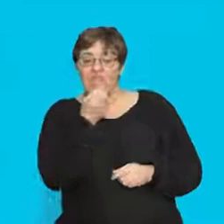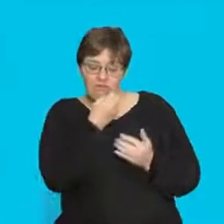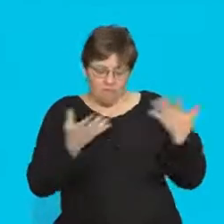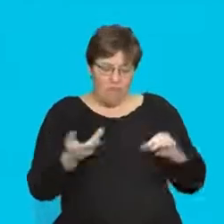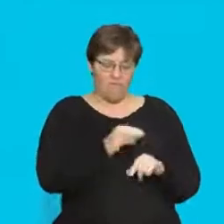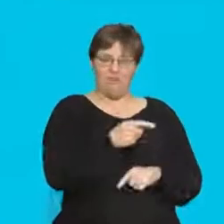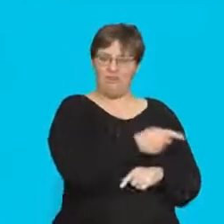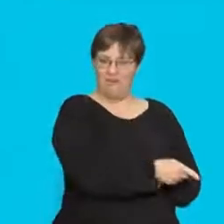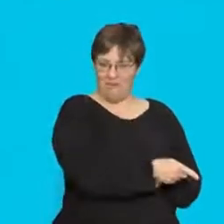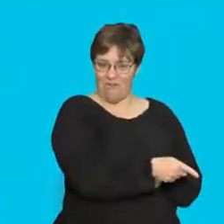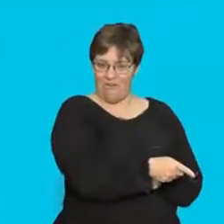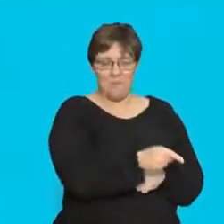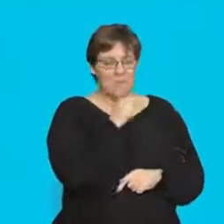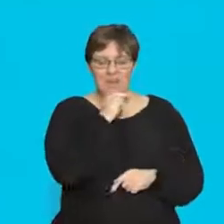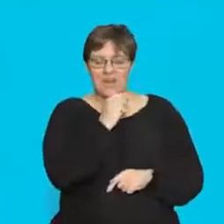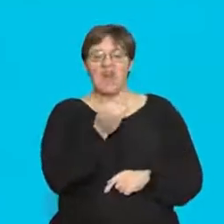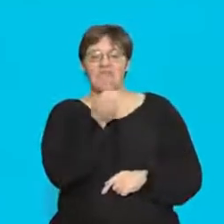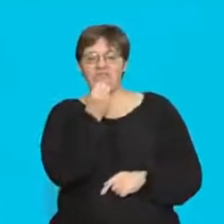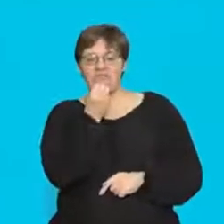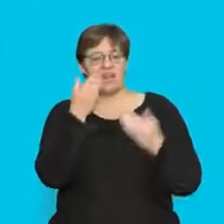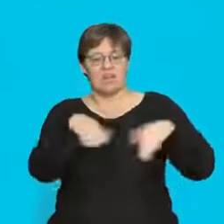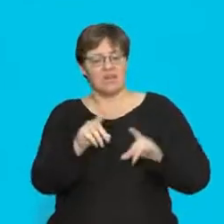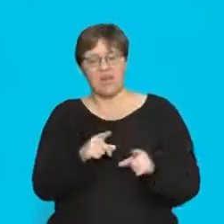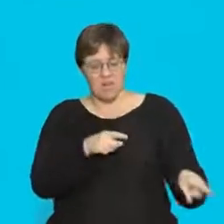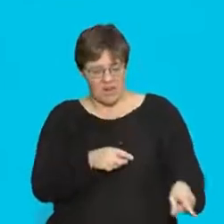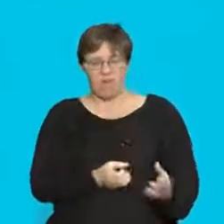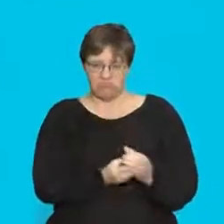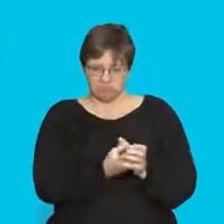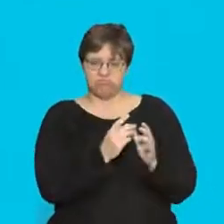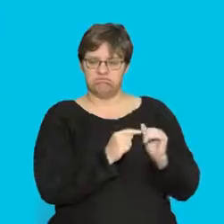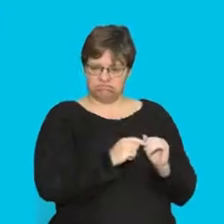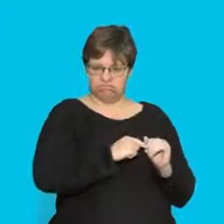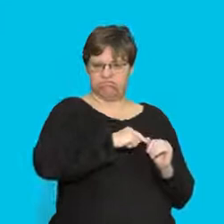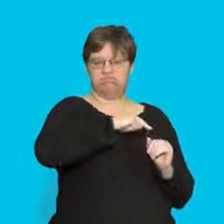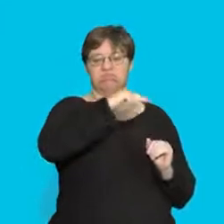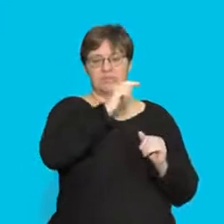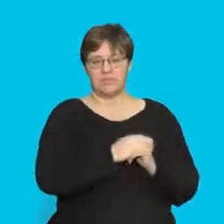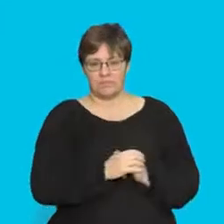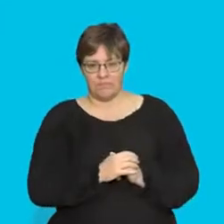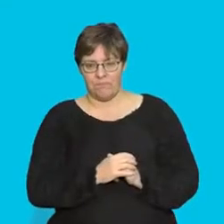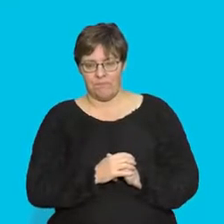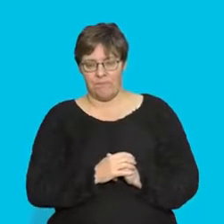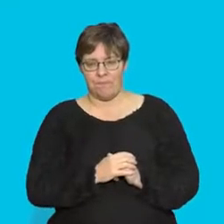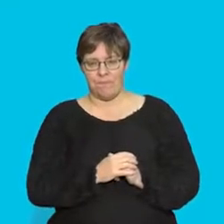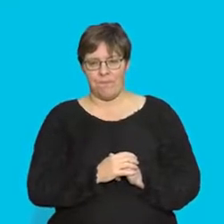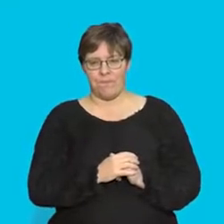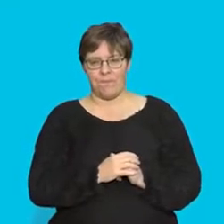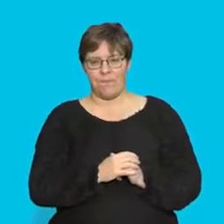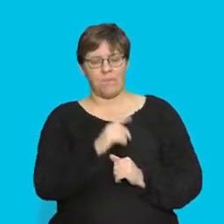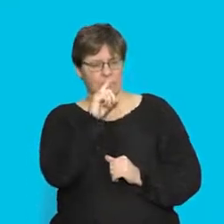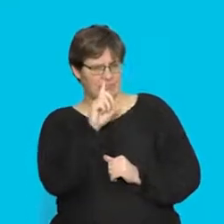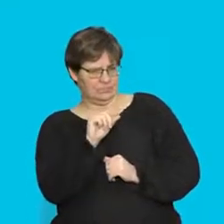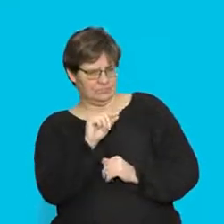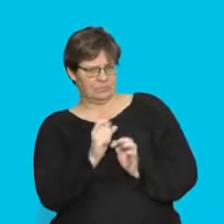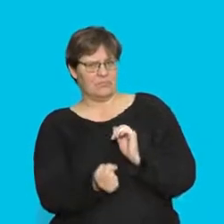That means that food is not limiting, so the lynx population will grow. But then we start to see something